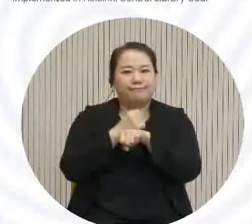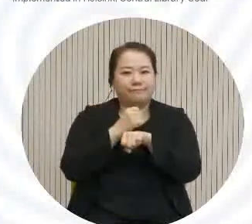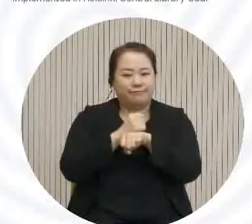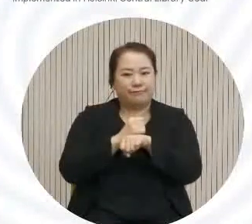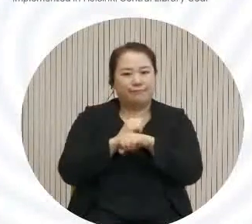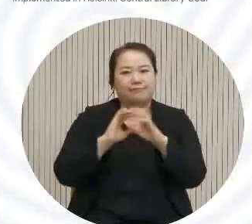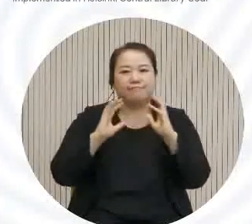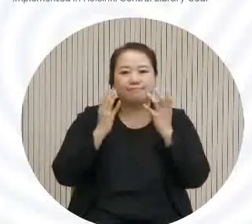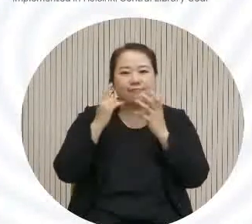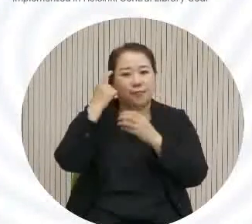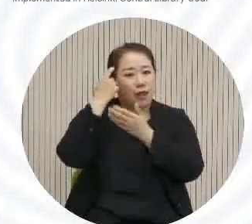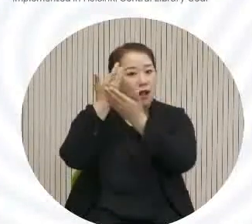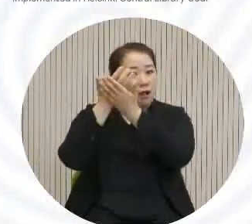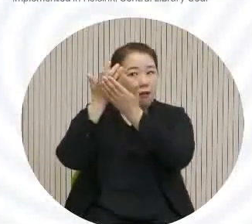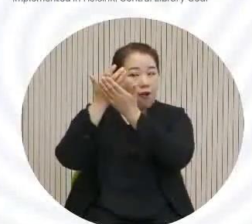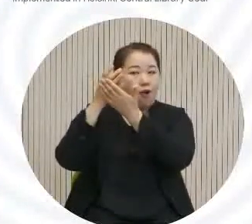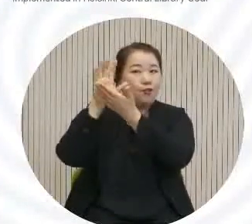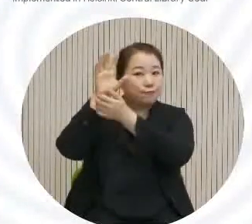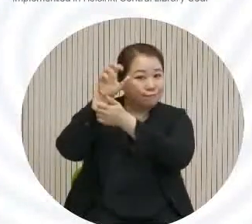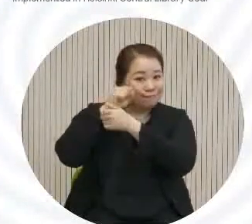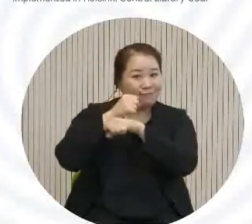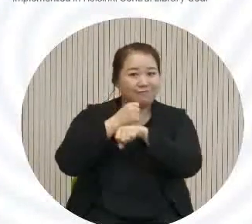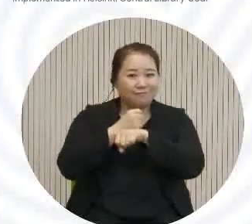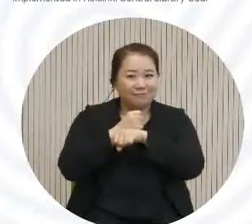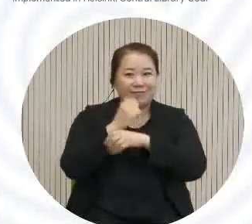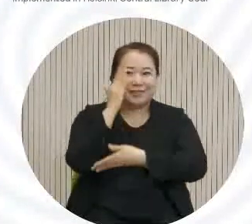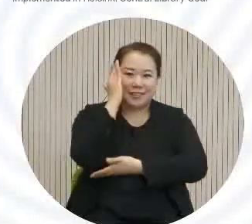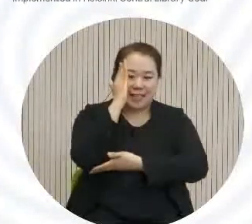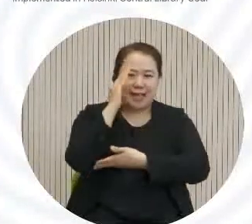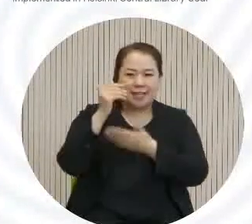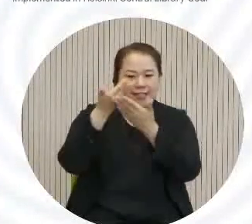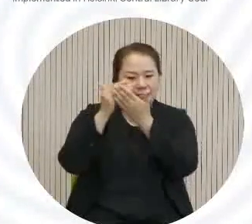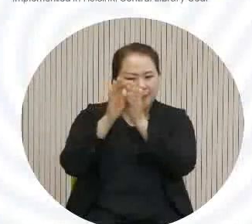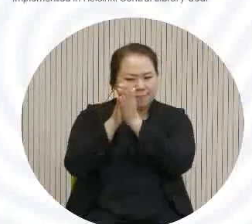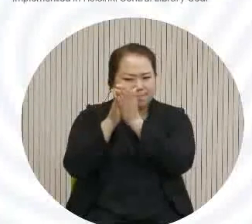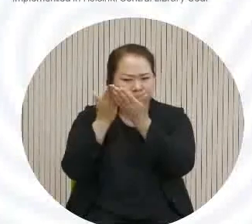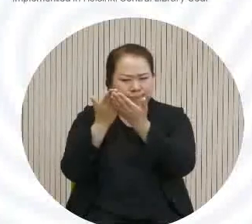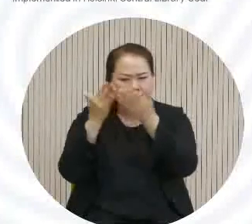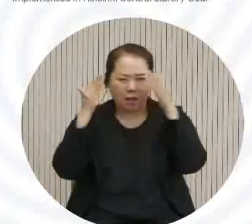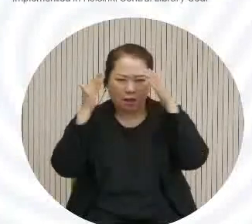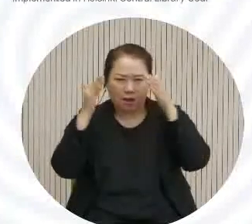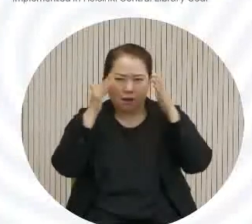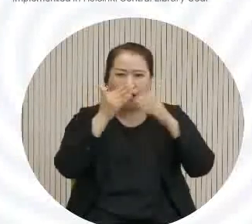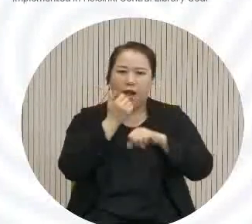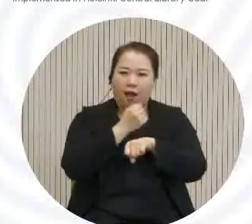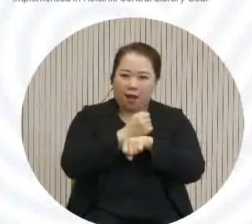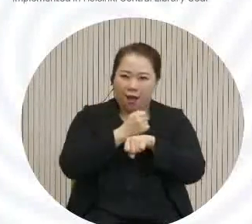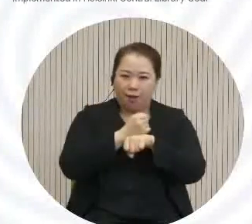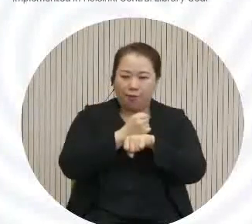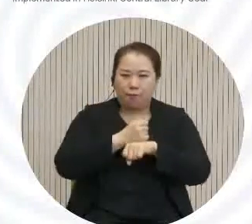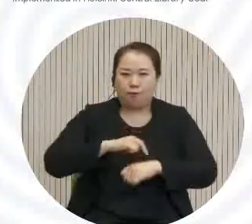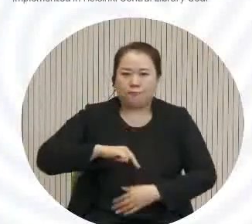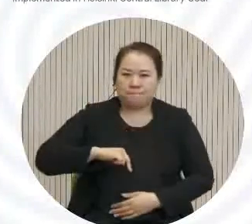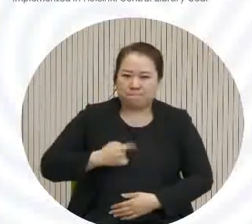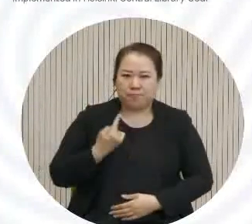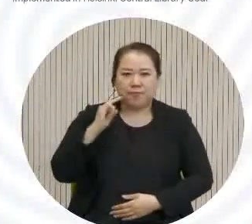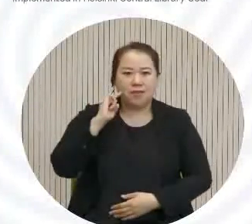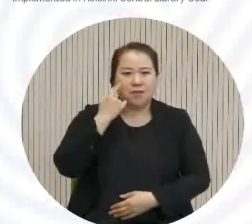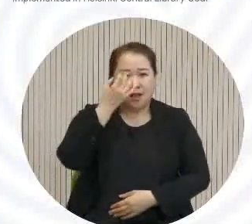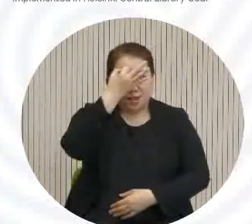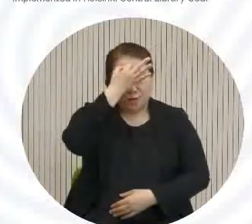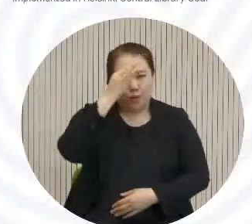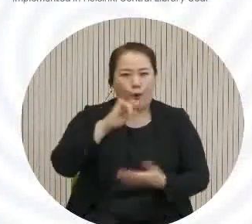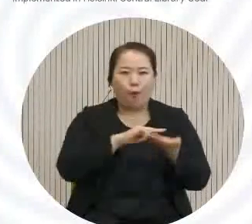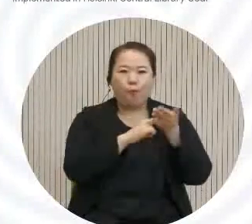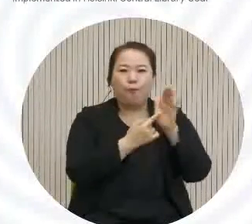of children, deepen their interest in stories and picture books, and give new tools to express themselves